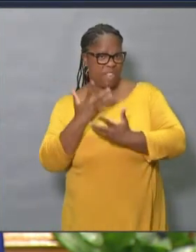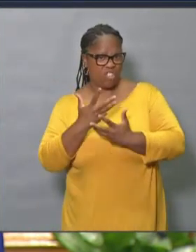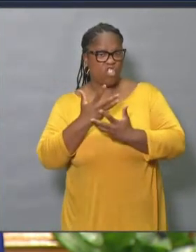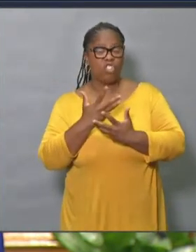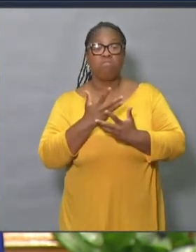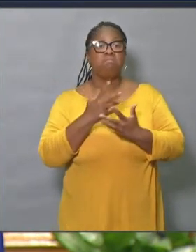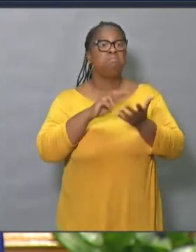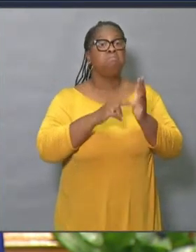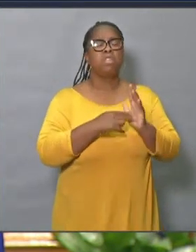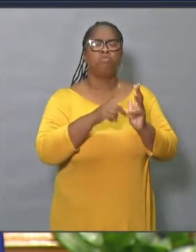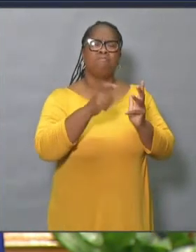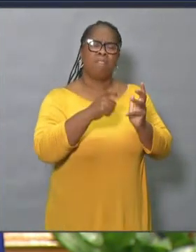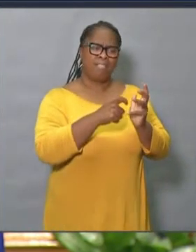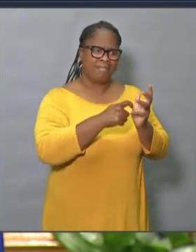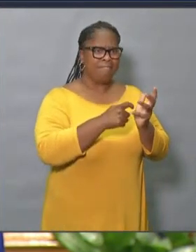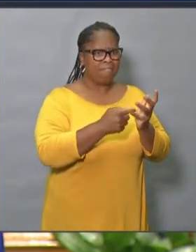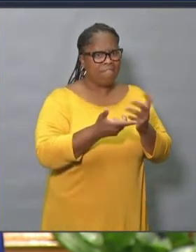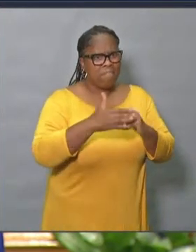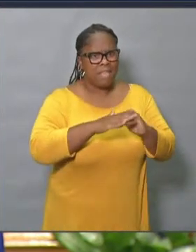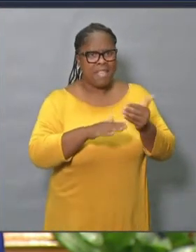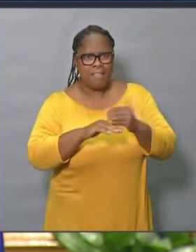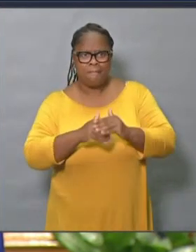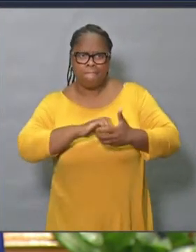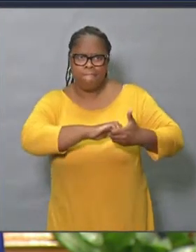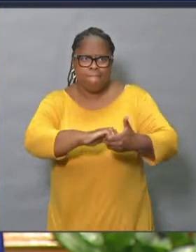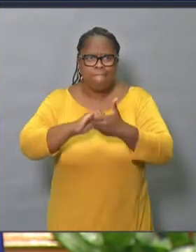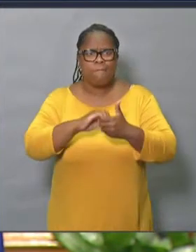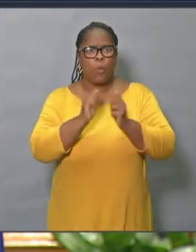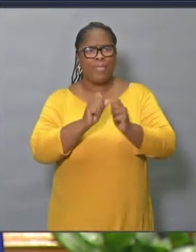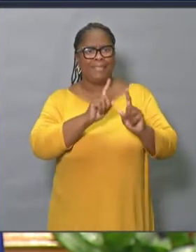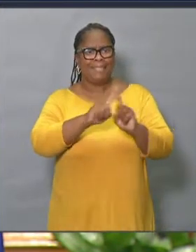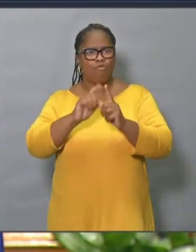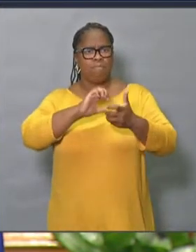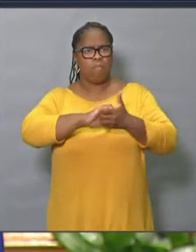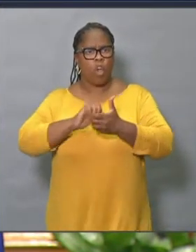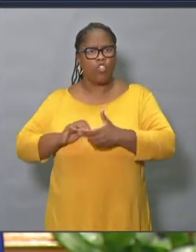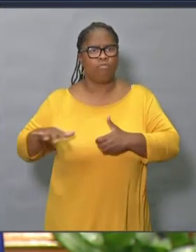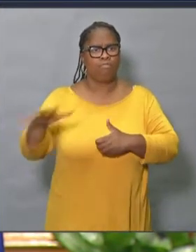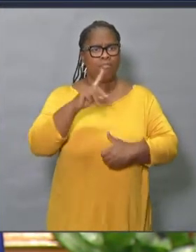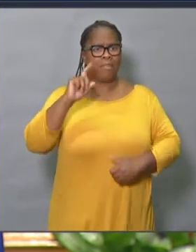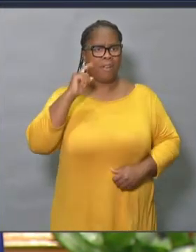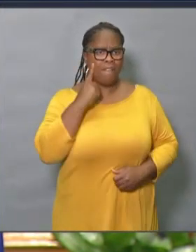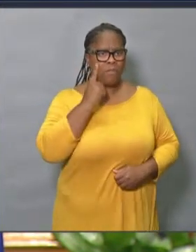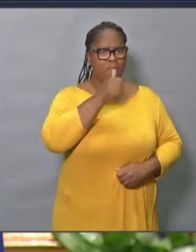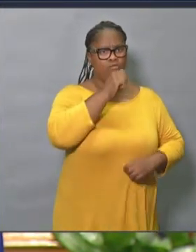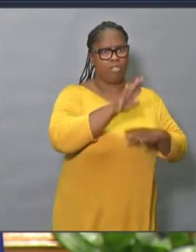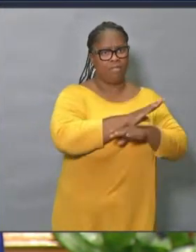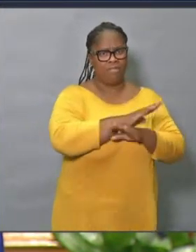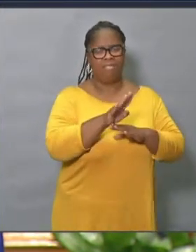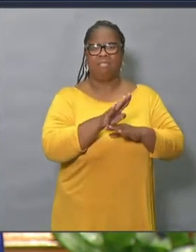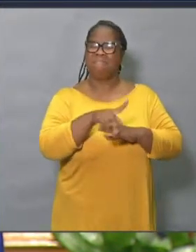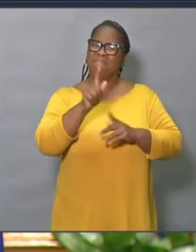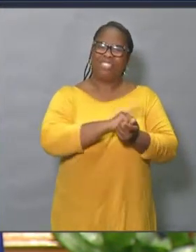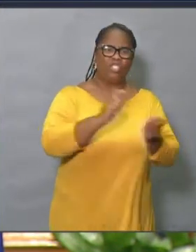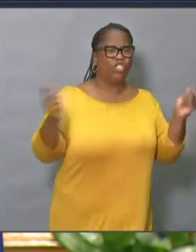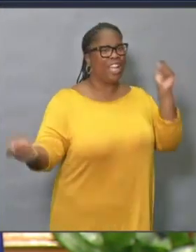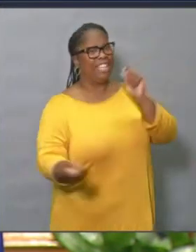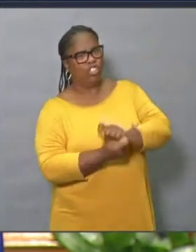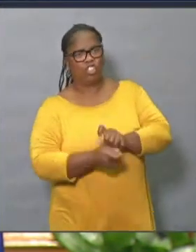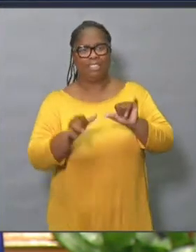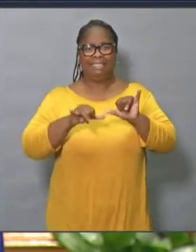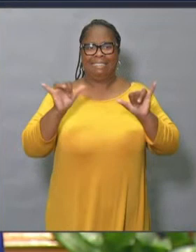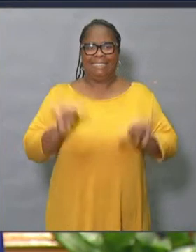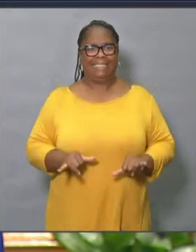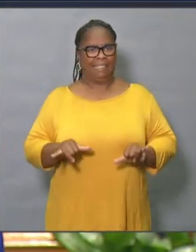different partners within and beyond government, and it's fueled by a desire to change fundamentally systems and practices